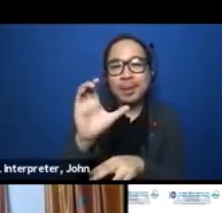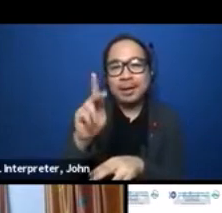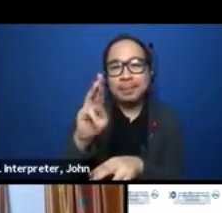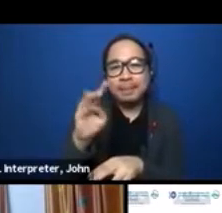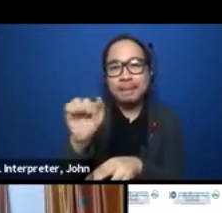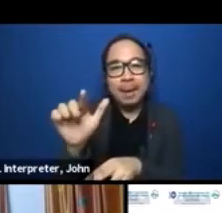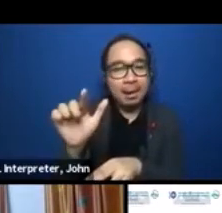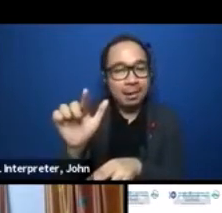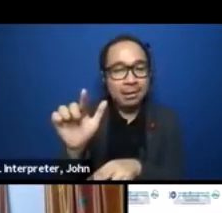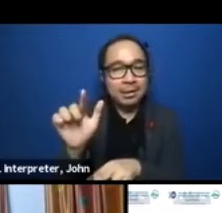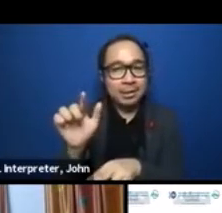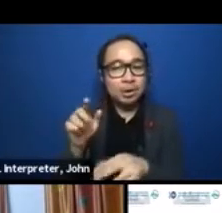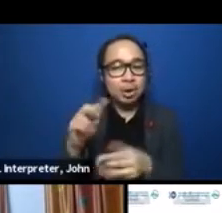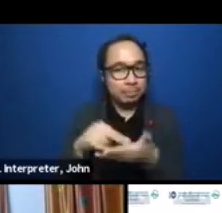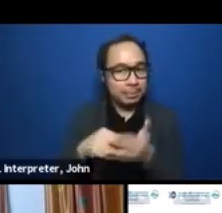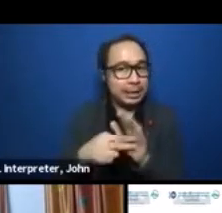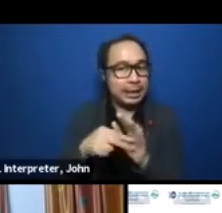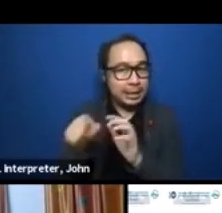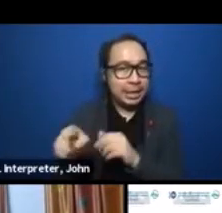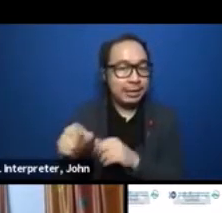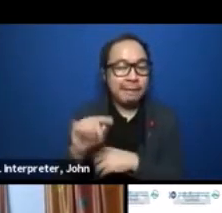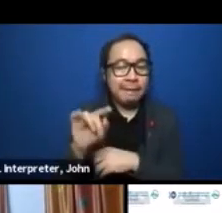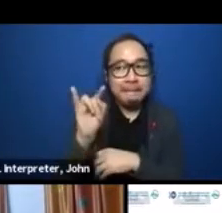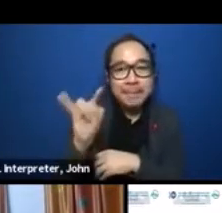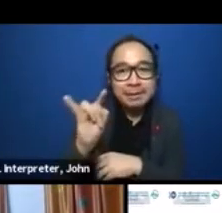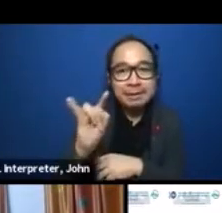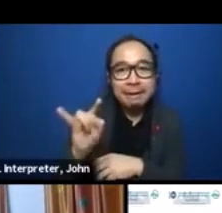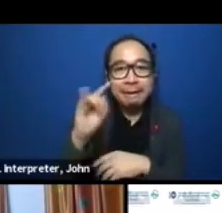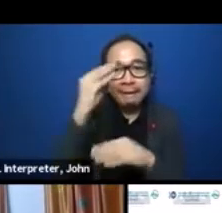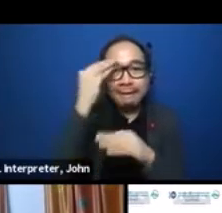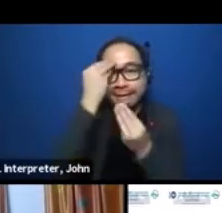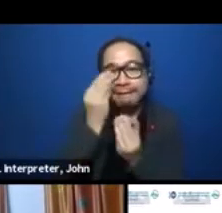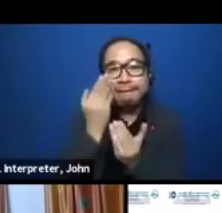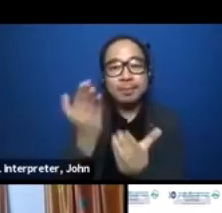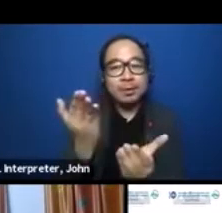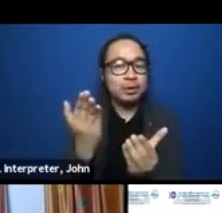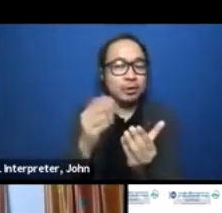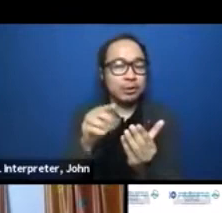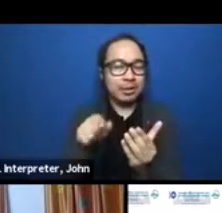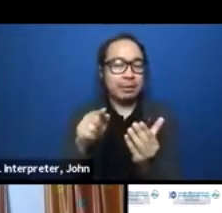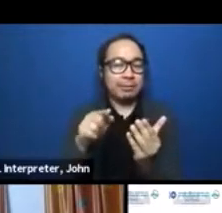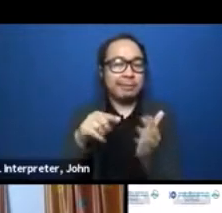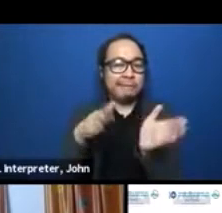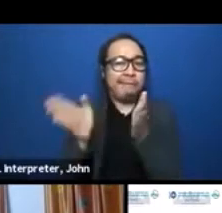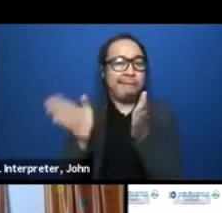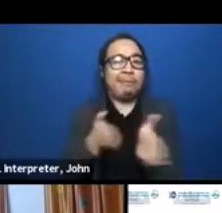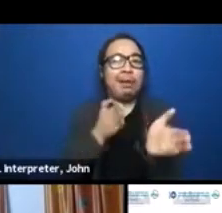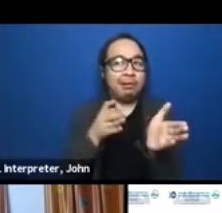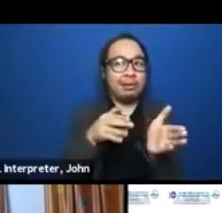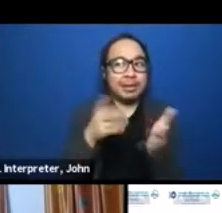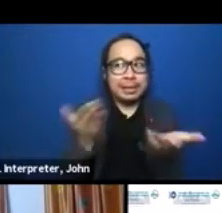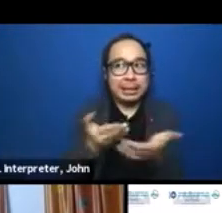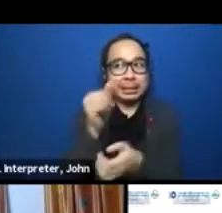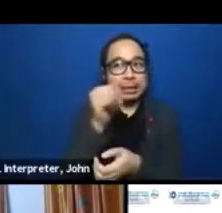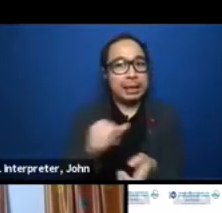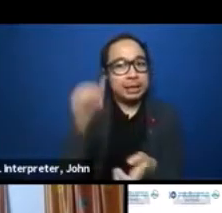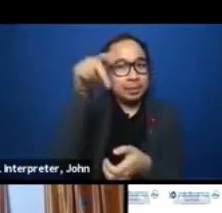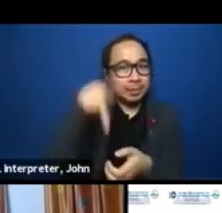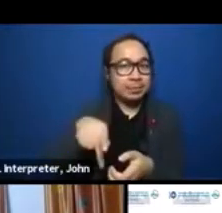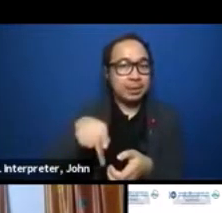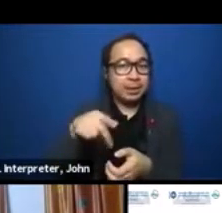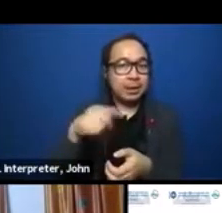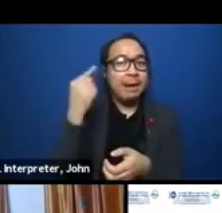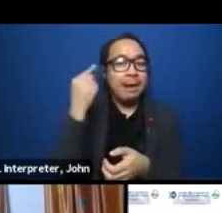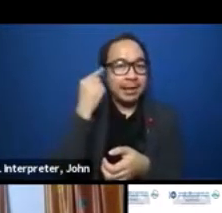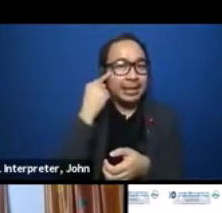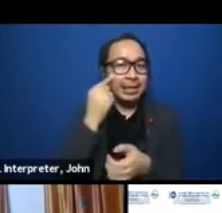the media information and then initiative in the region is, I thank you, Sujata,